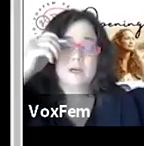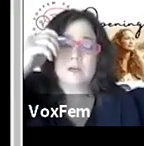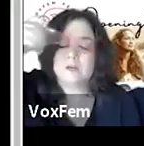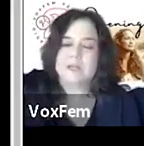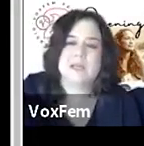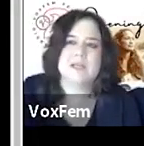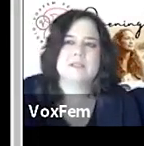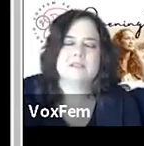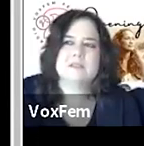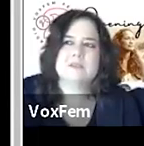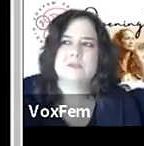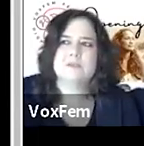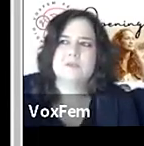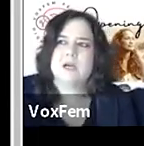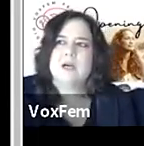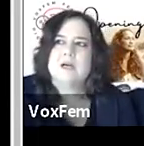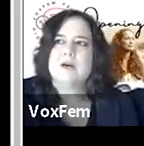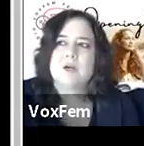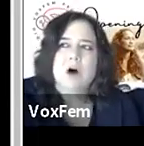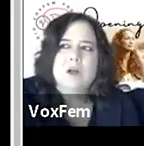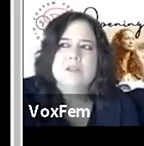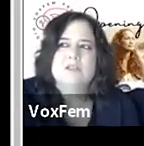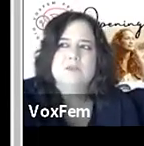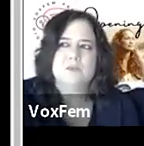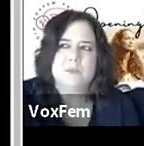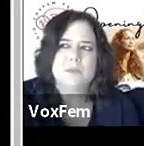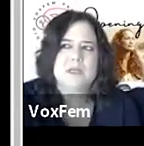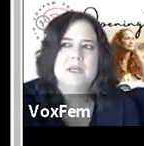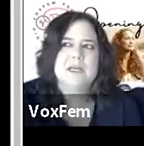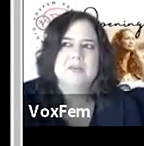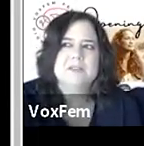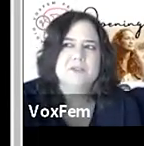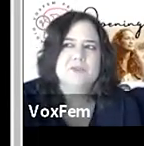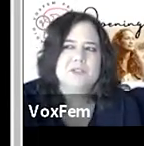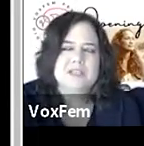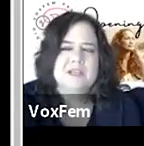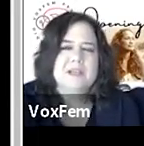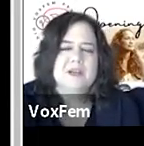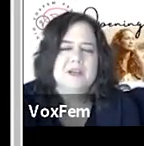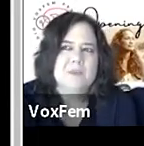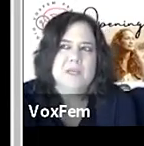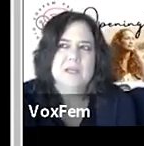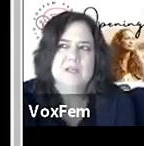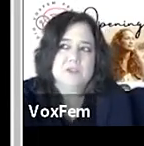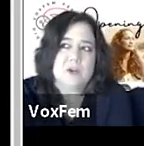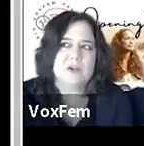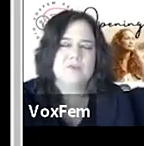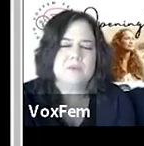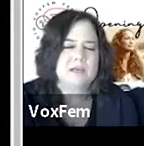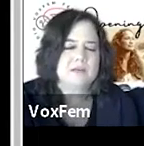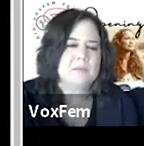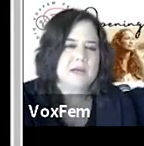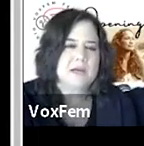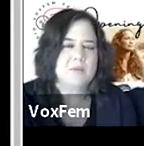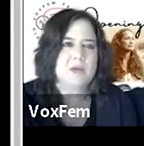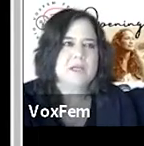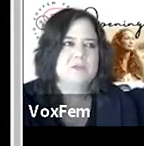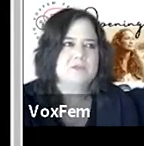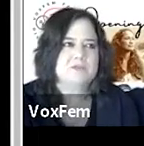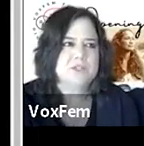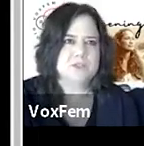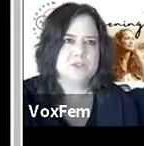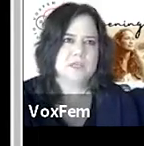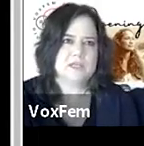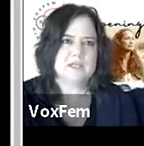want to honor and who all of these women, you know, it's interesting. We started off by wanting